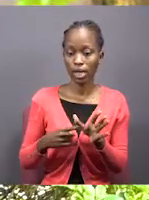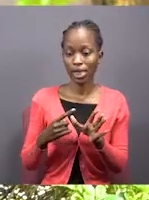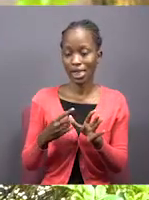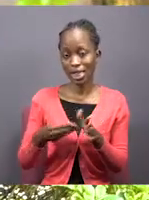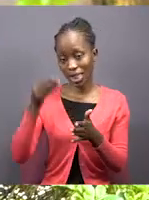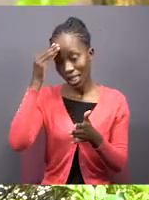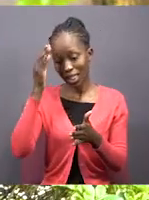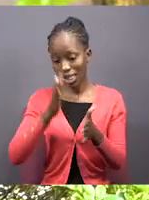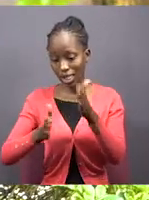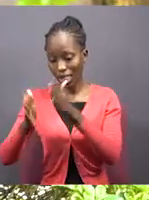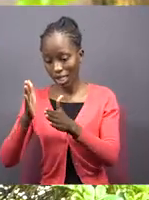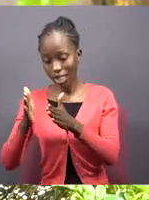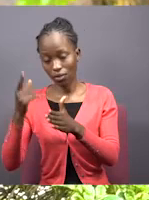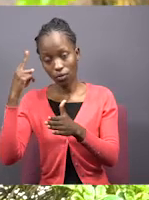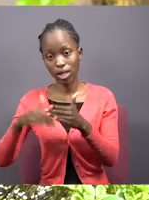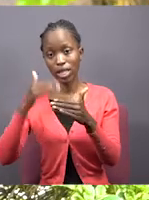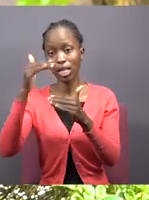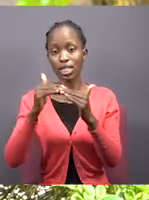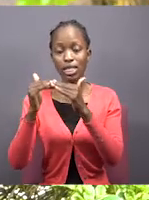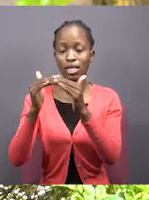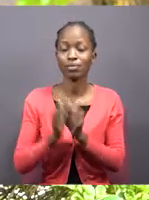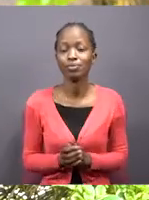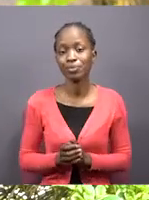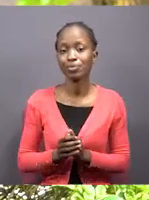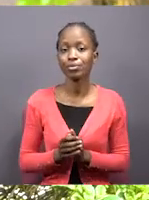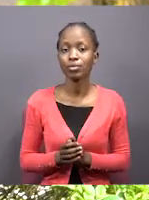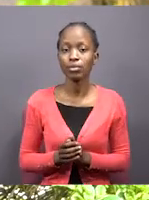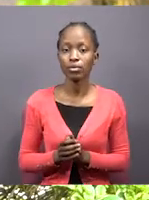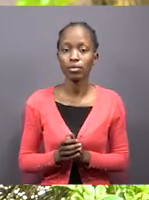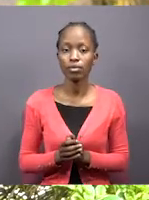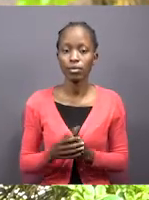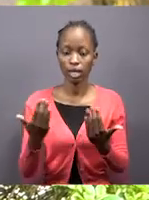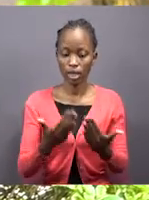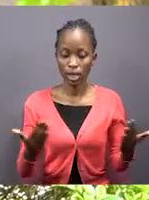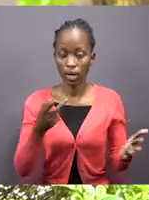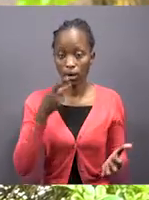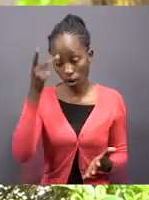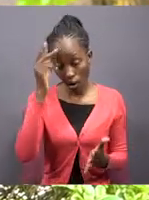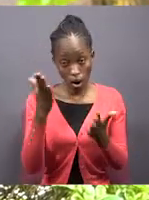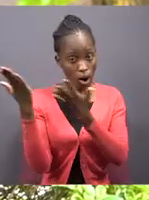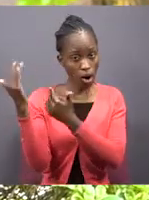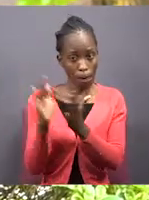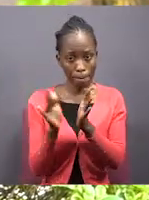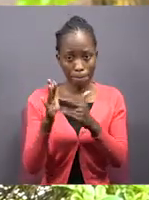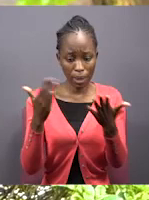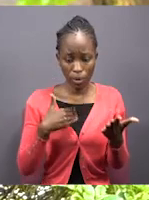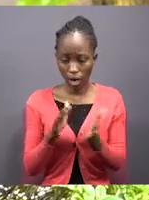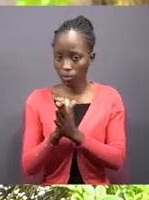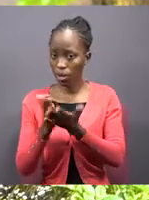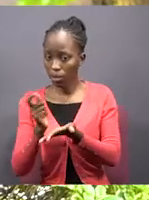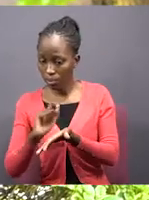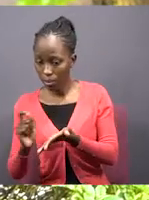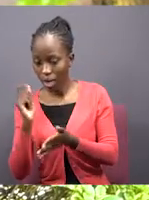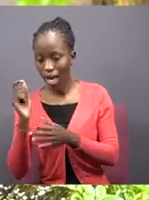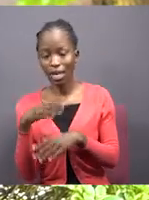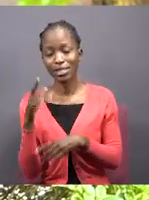for the next level. Now I'd like to take it over from day five and wrap up the whole week. Children and parents, I hope you have your Bible, your notebooks, your